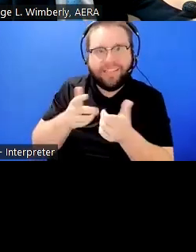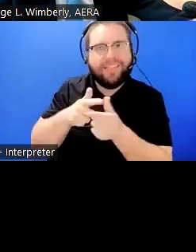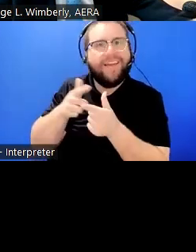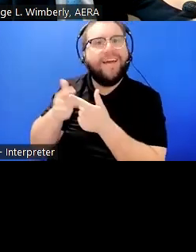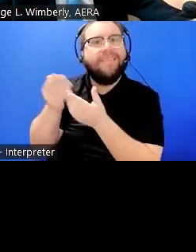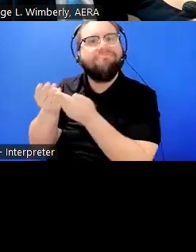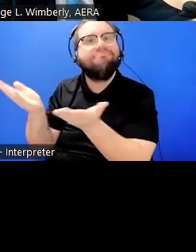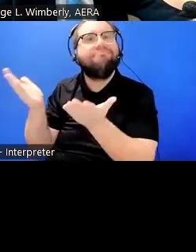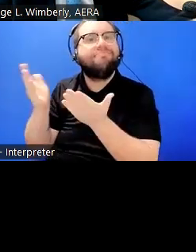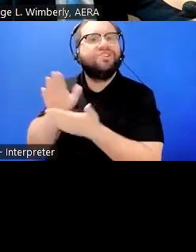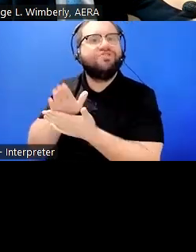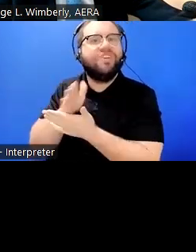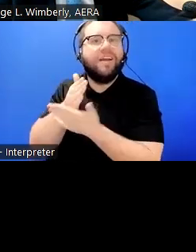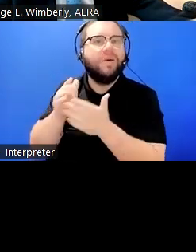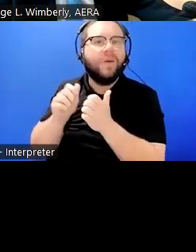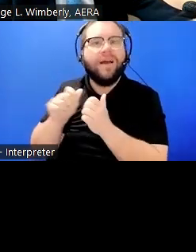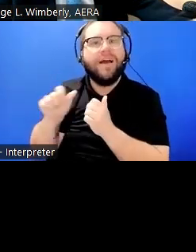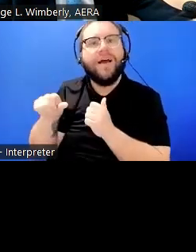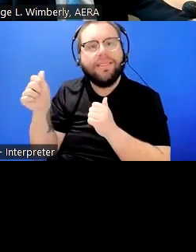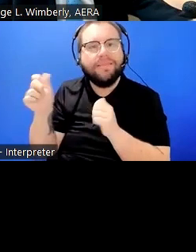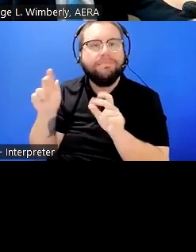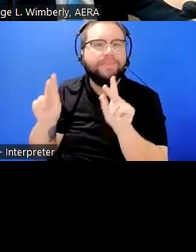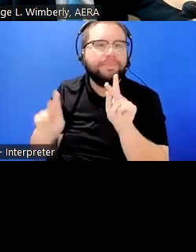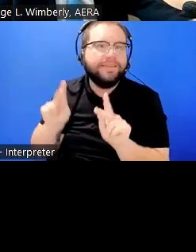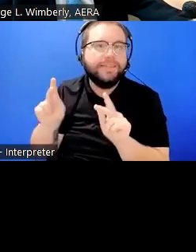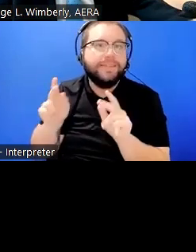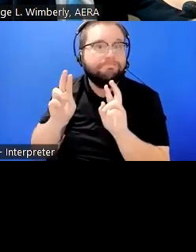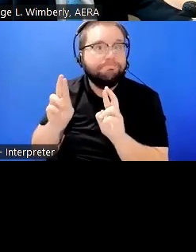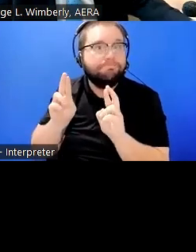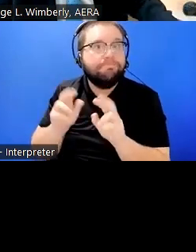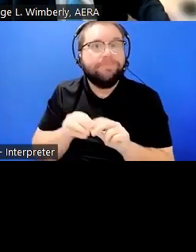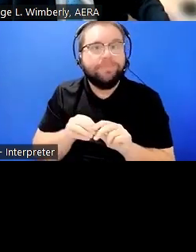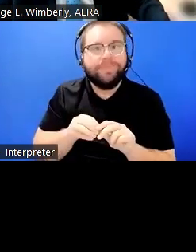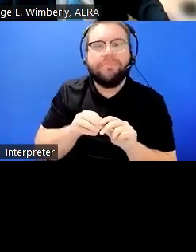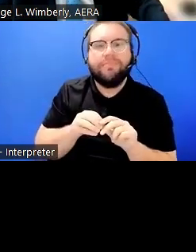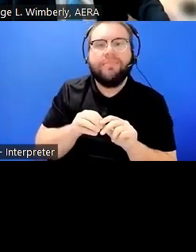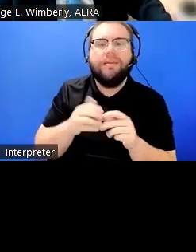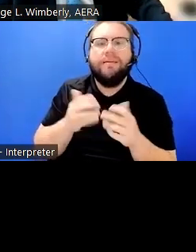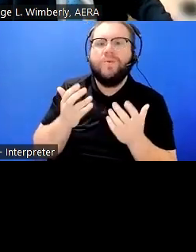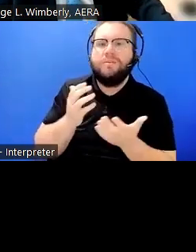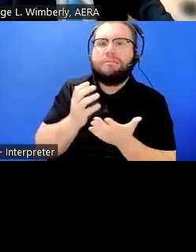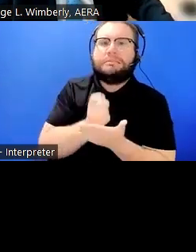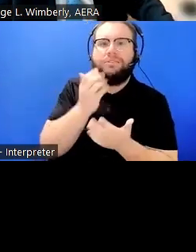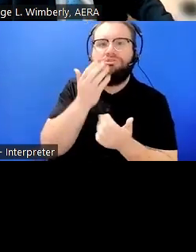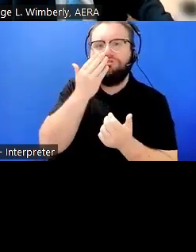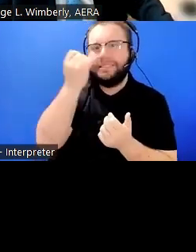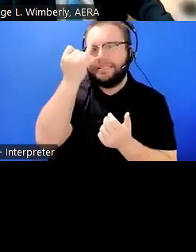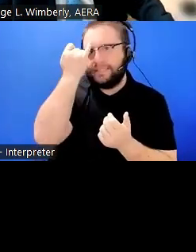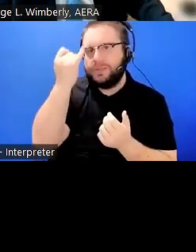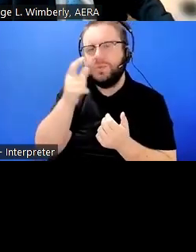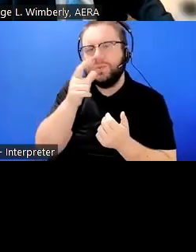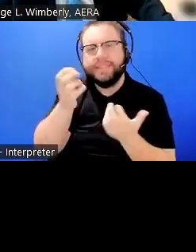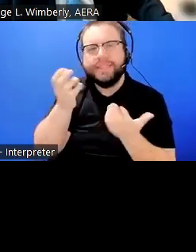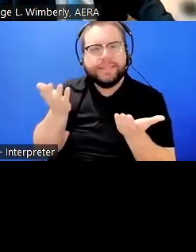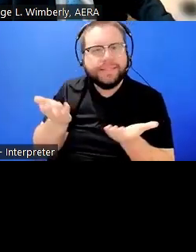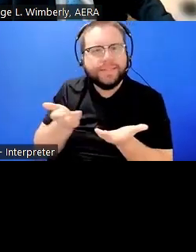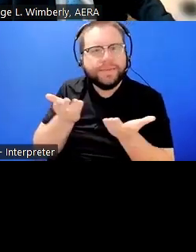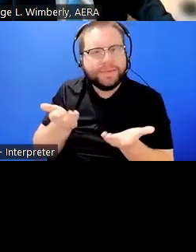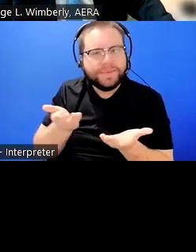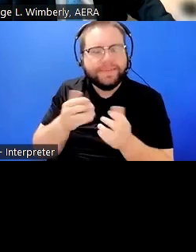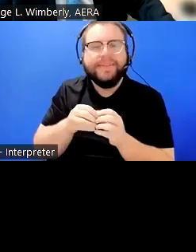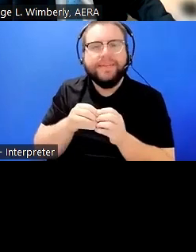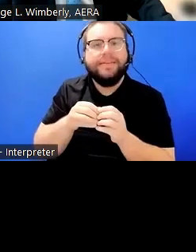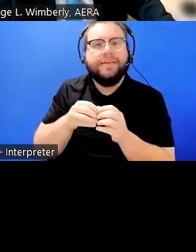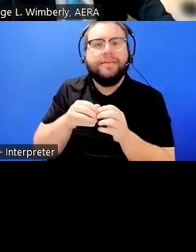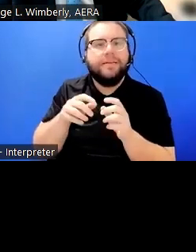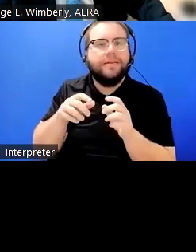with others. This is really this is really important. I always try to get a good idea who's here, because as I talk about this